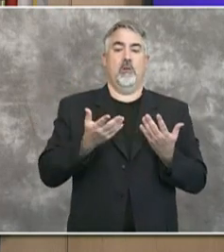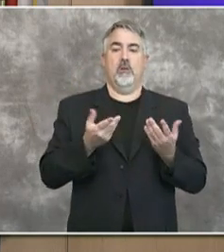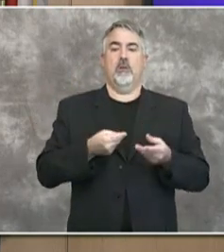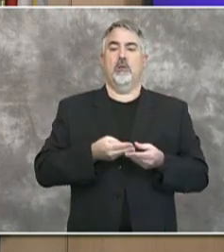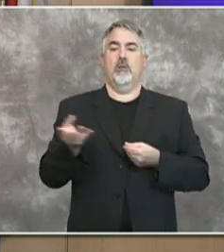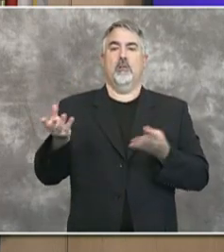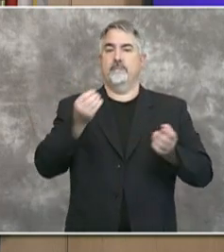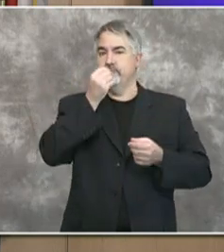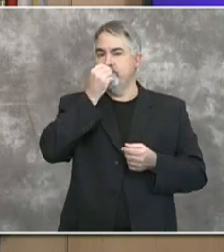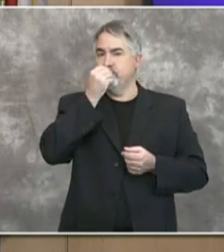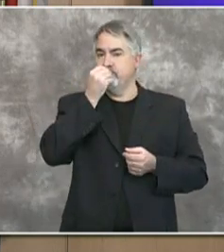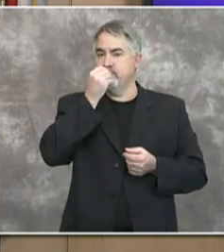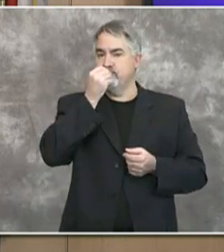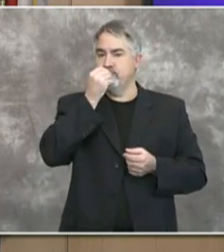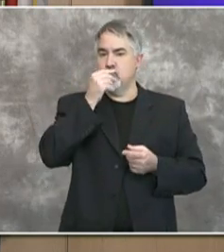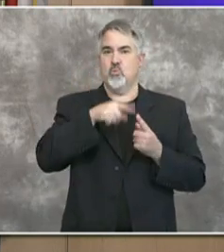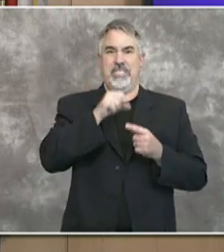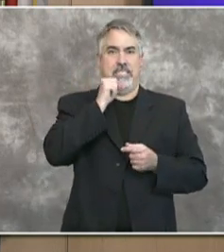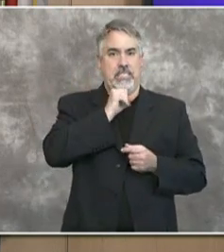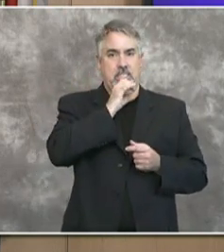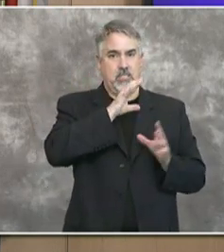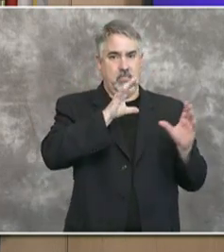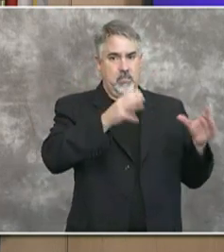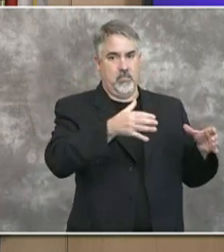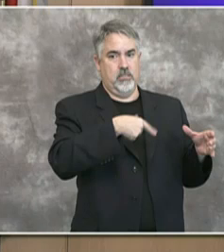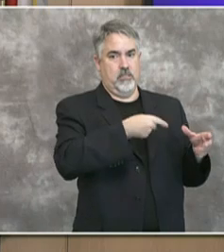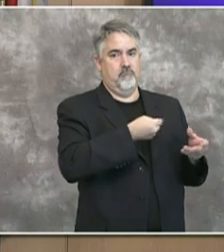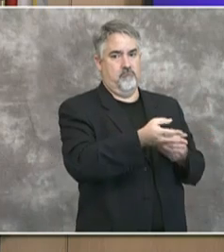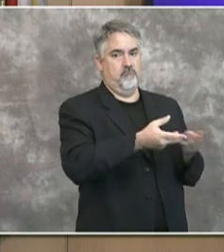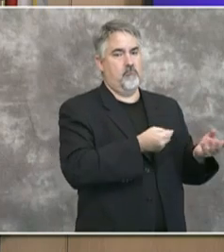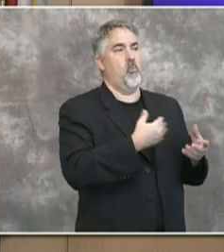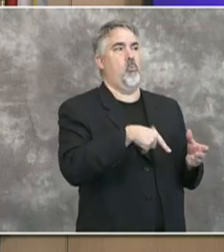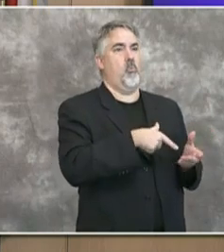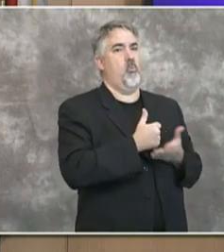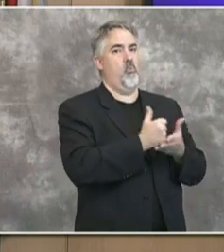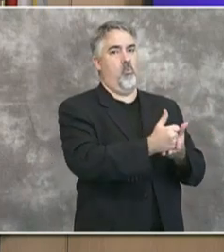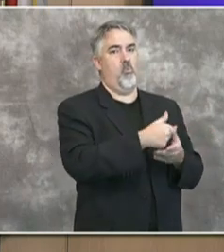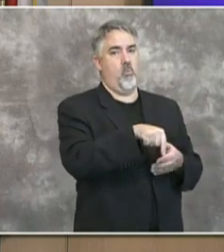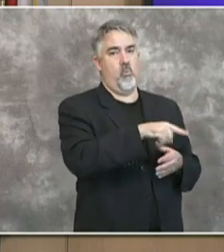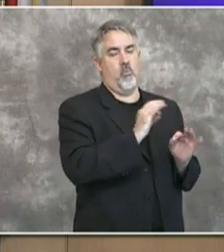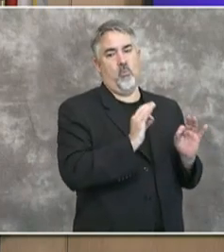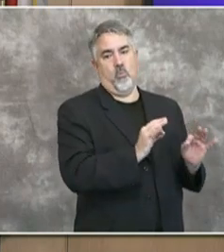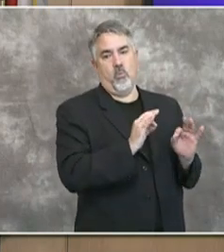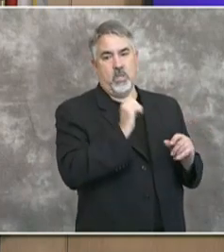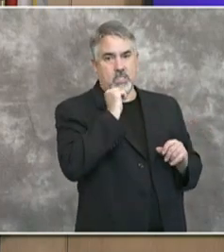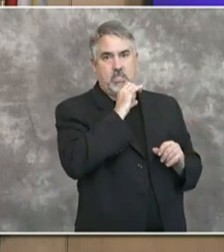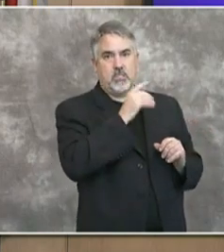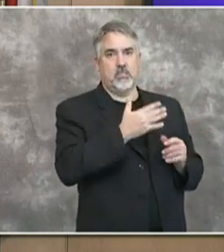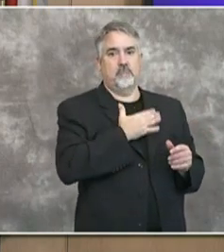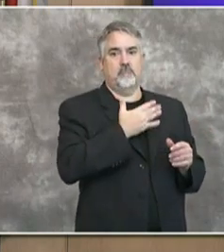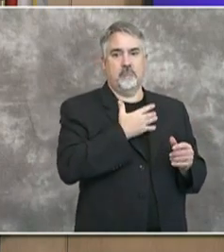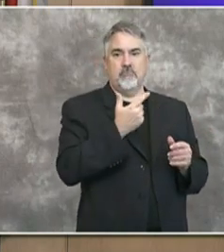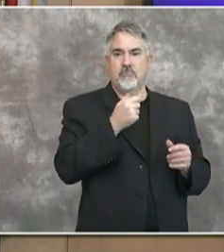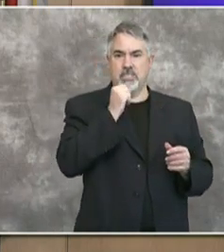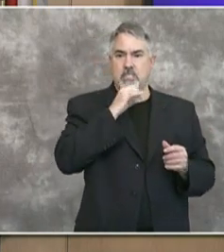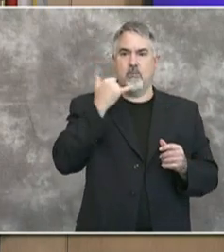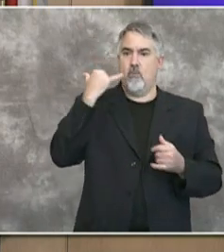seniors. This will be a great benefit for our seniors. People have been asked to call 211.